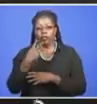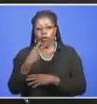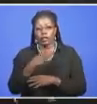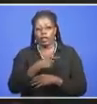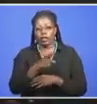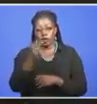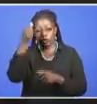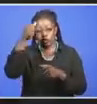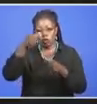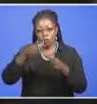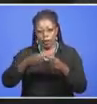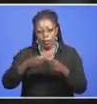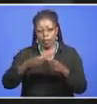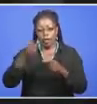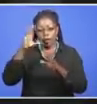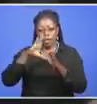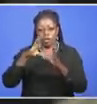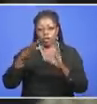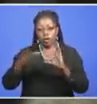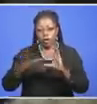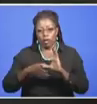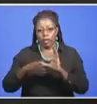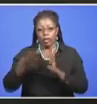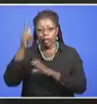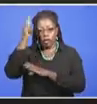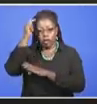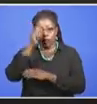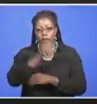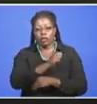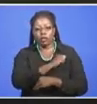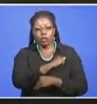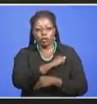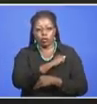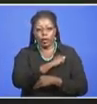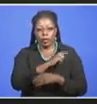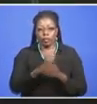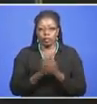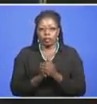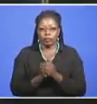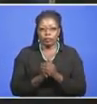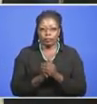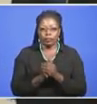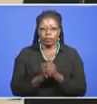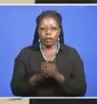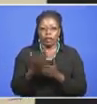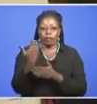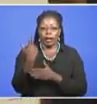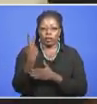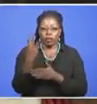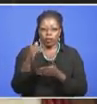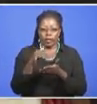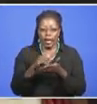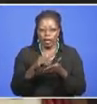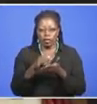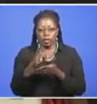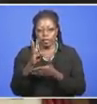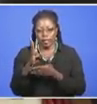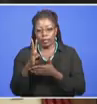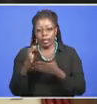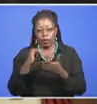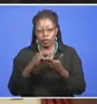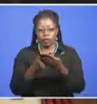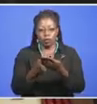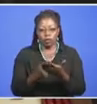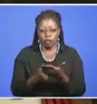remembering him, his colleague, Tommy Turnquest. In 2006, I was a part of the negotiating